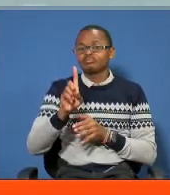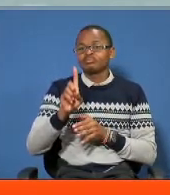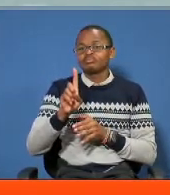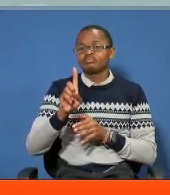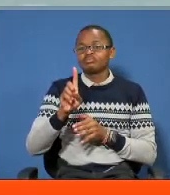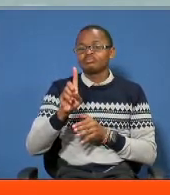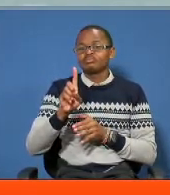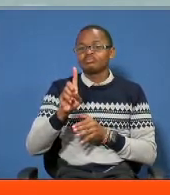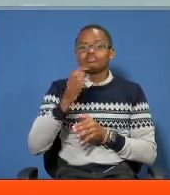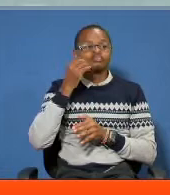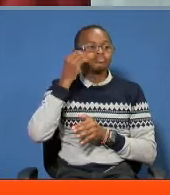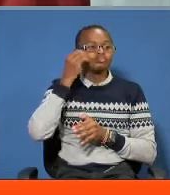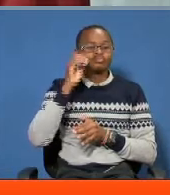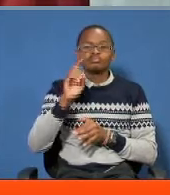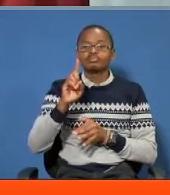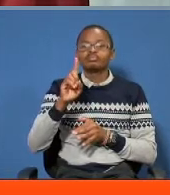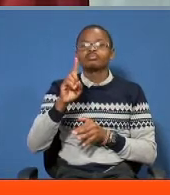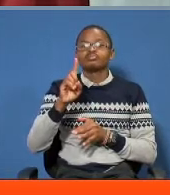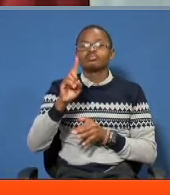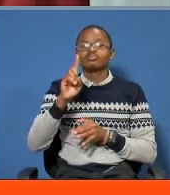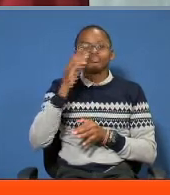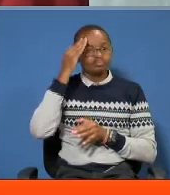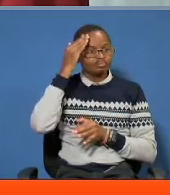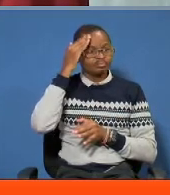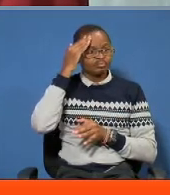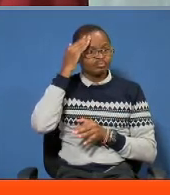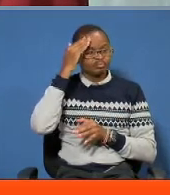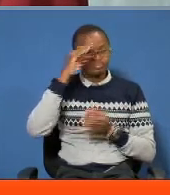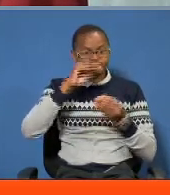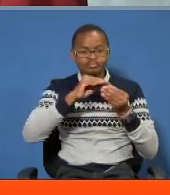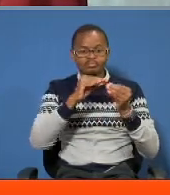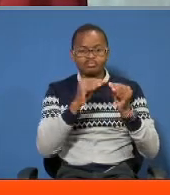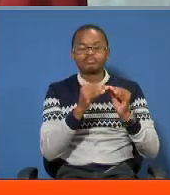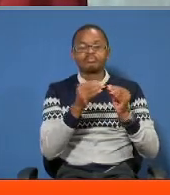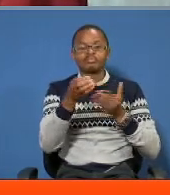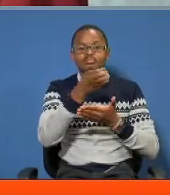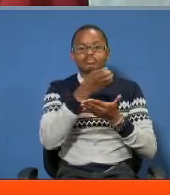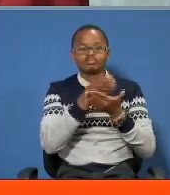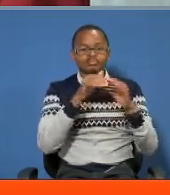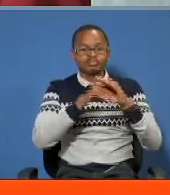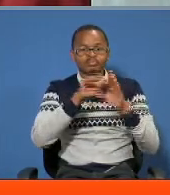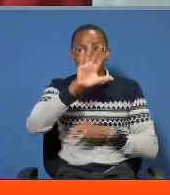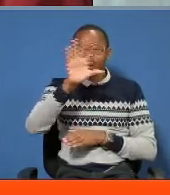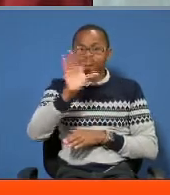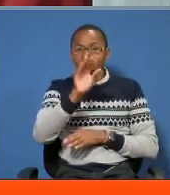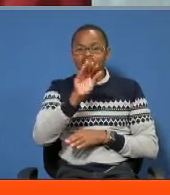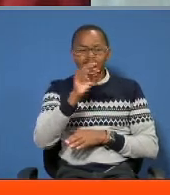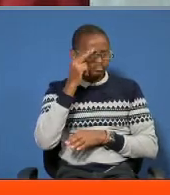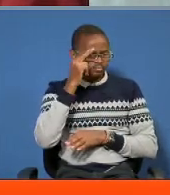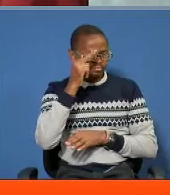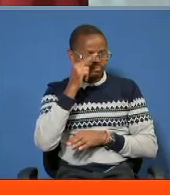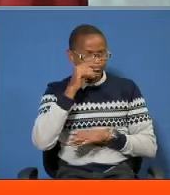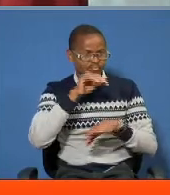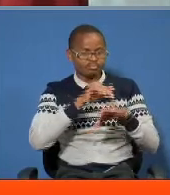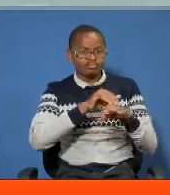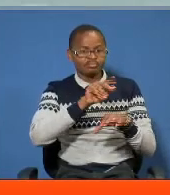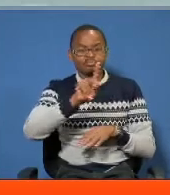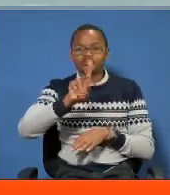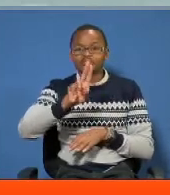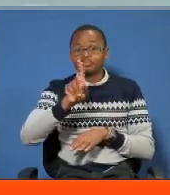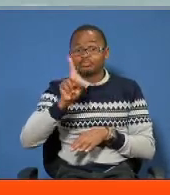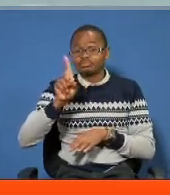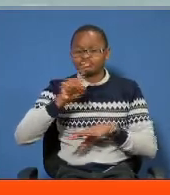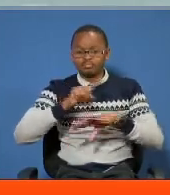is a home to one of the most established innovation in the ecosystem here in Africa. And looking even at